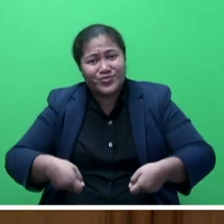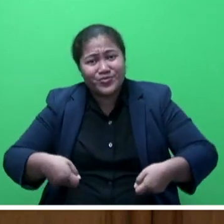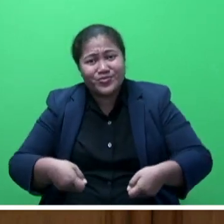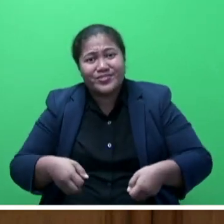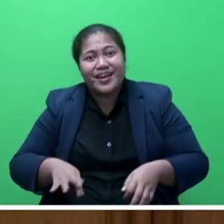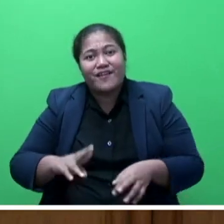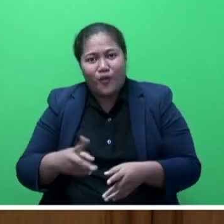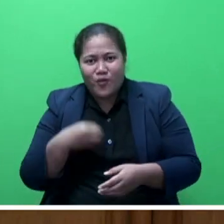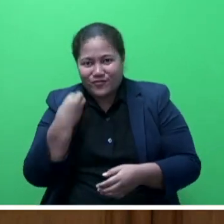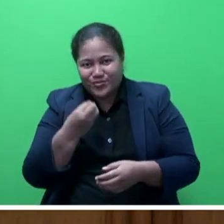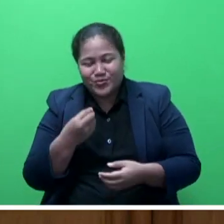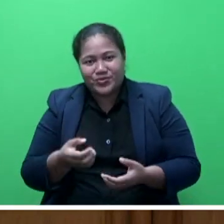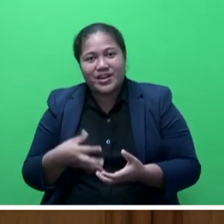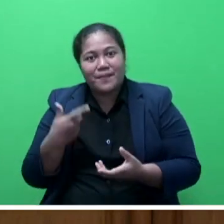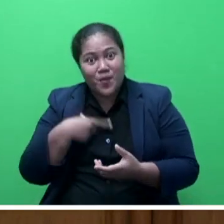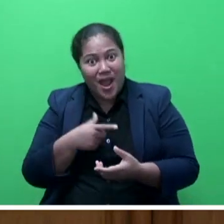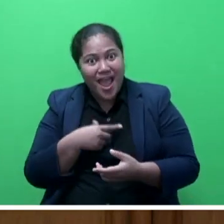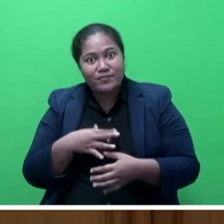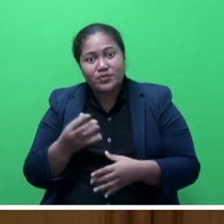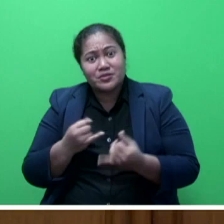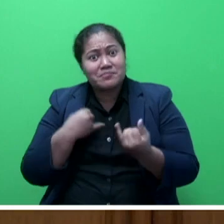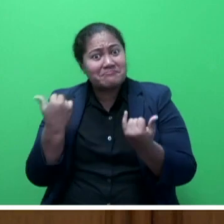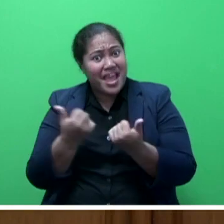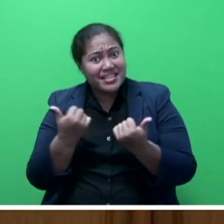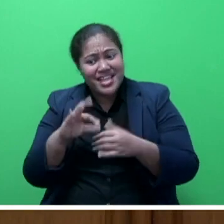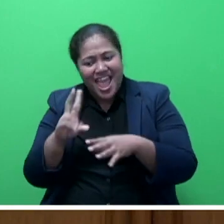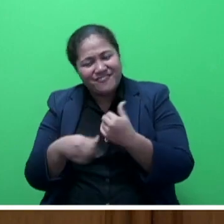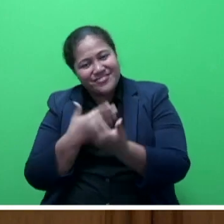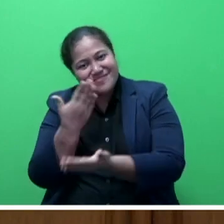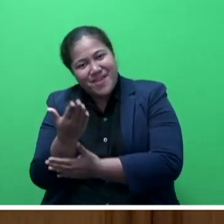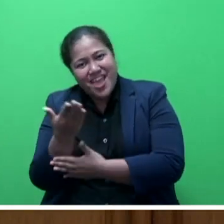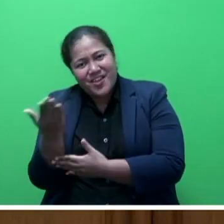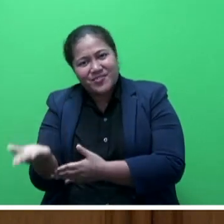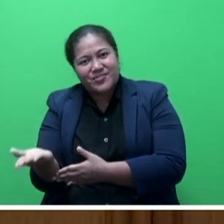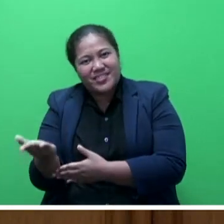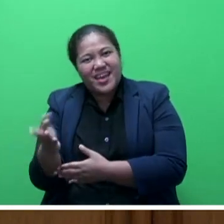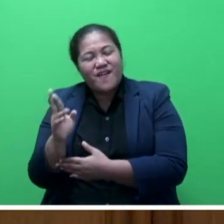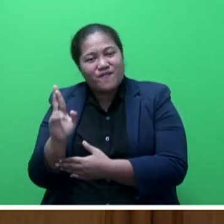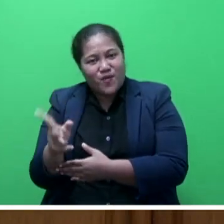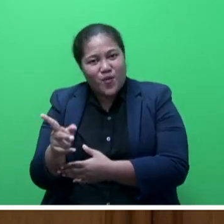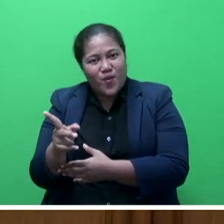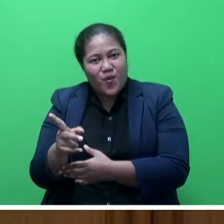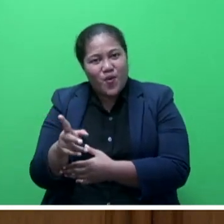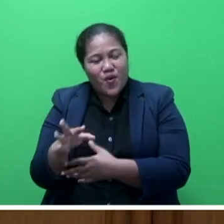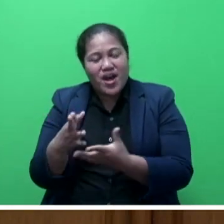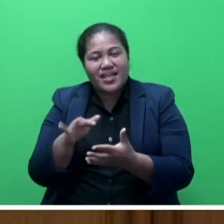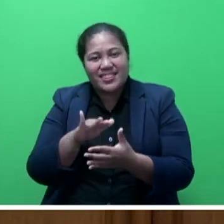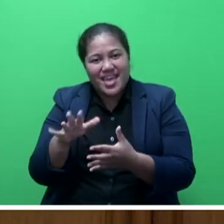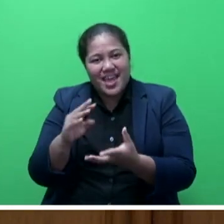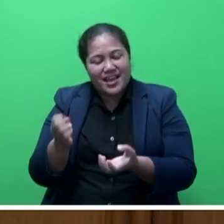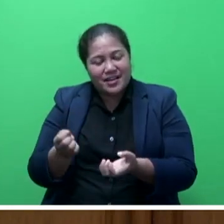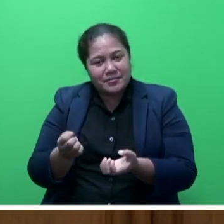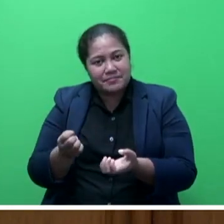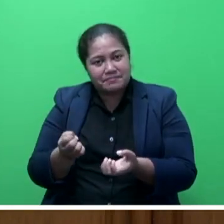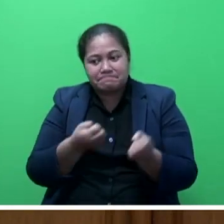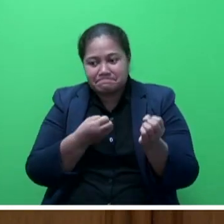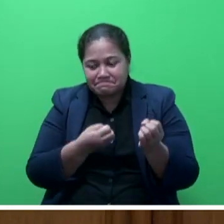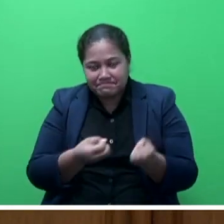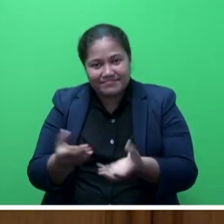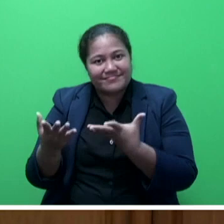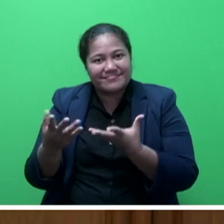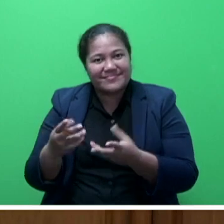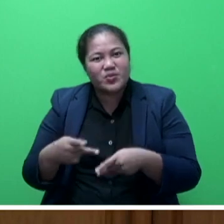largely dependent on this vulnerable mangrove forest for a wide range of subsistence and commercial forestry